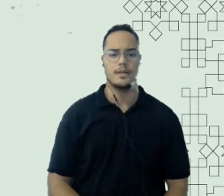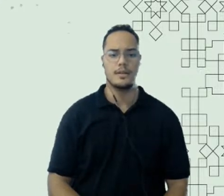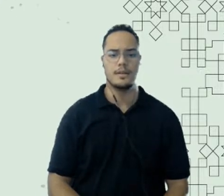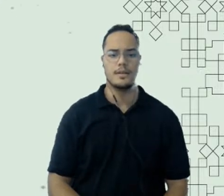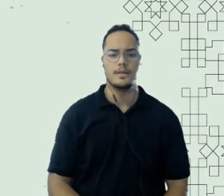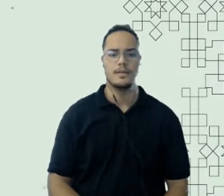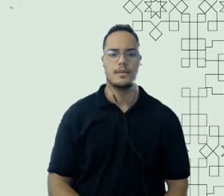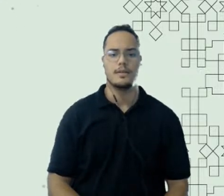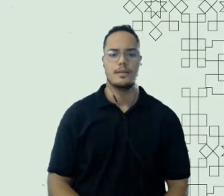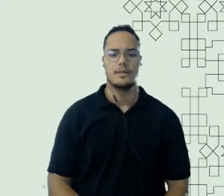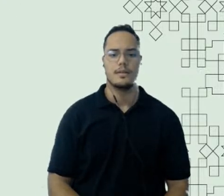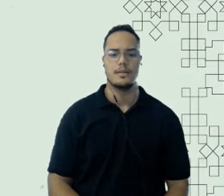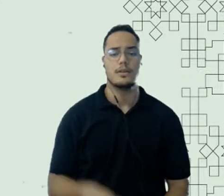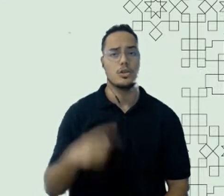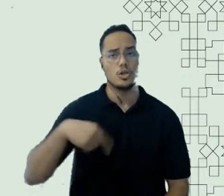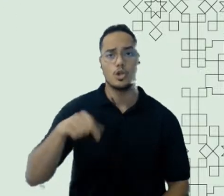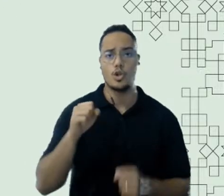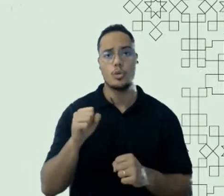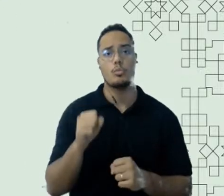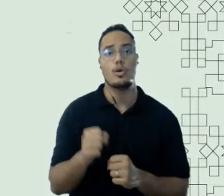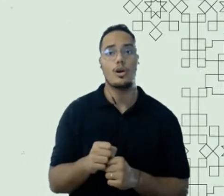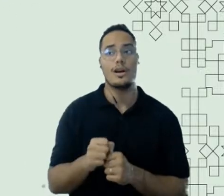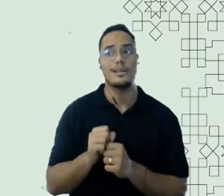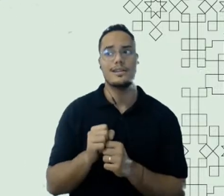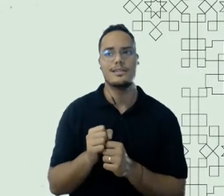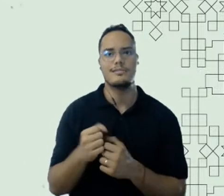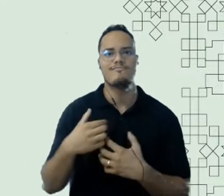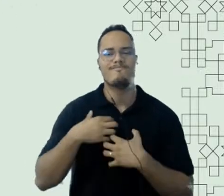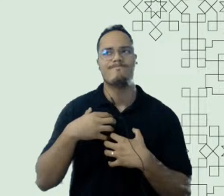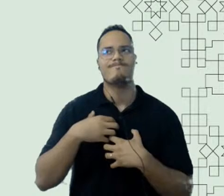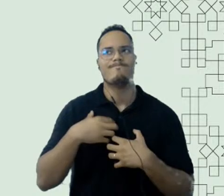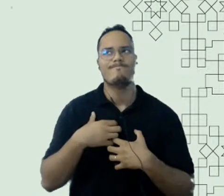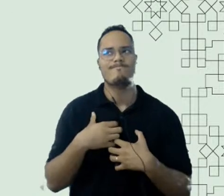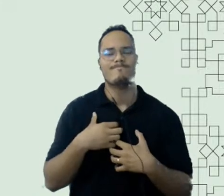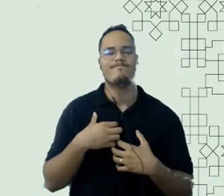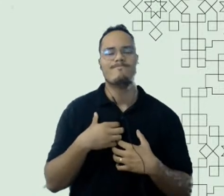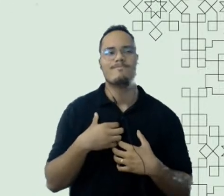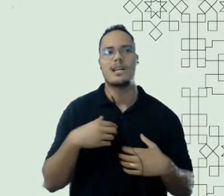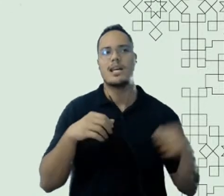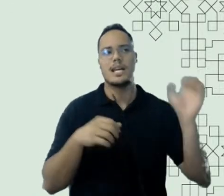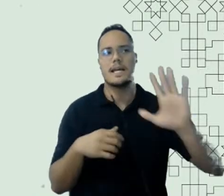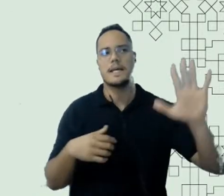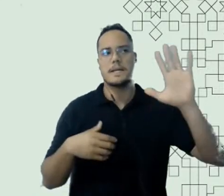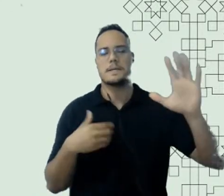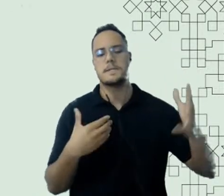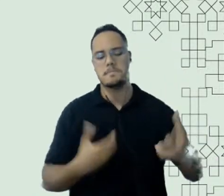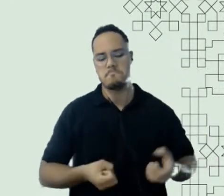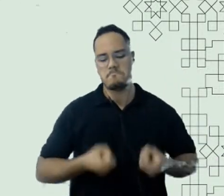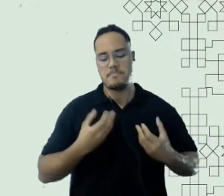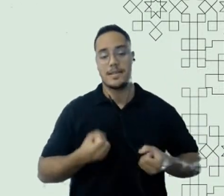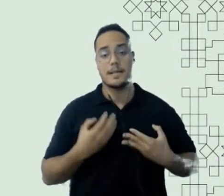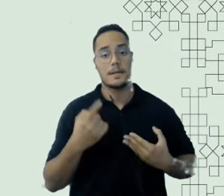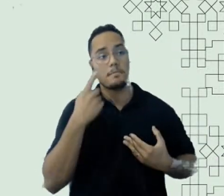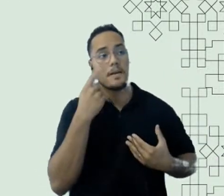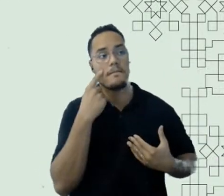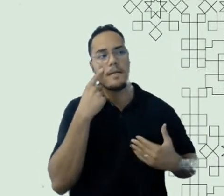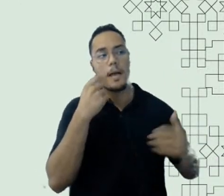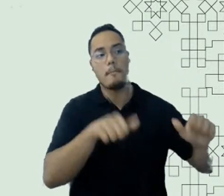what were the improvements, because the discussion in Brazil has some